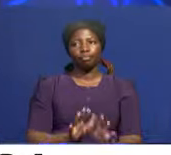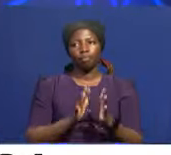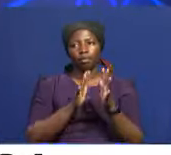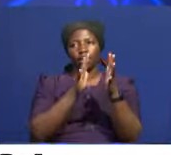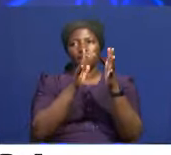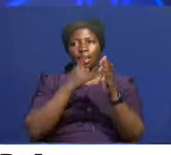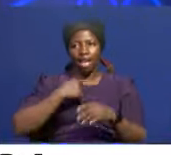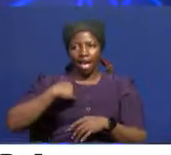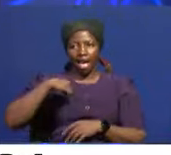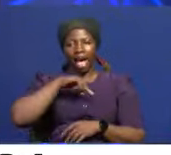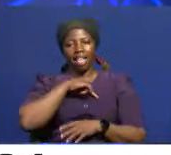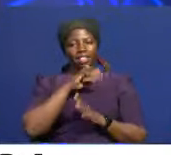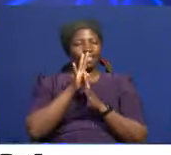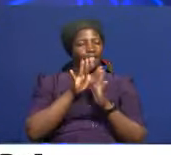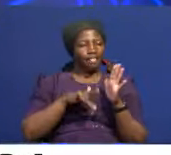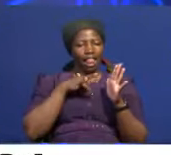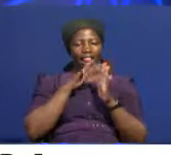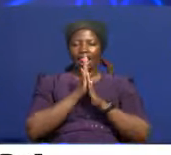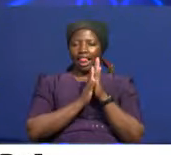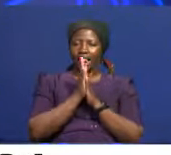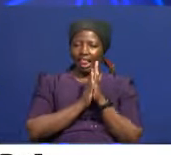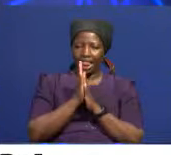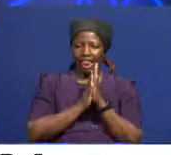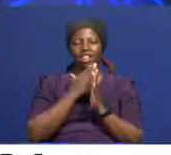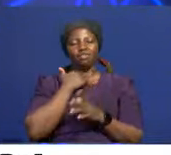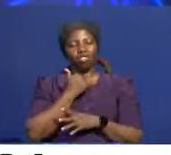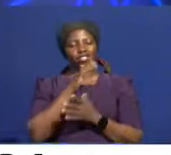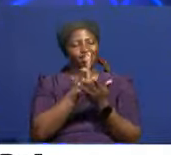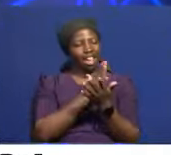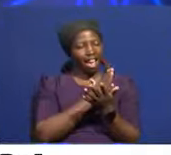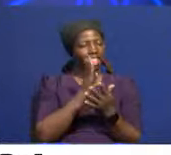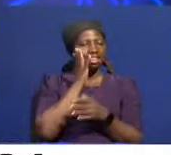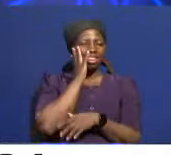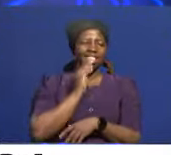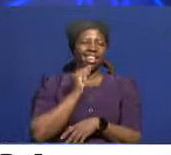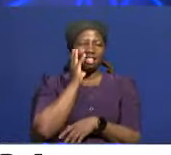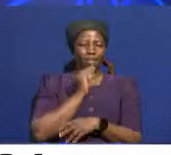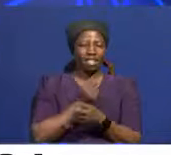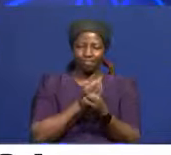We are eager to share these experiences, and I'm sure